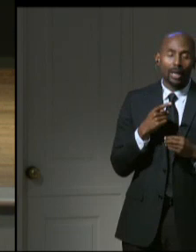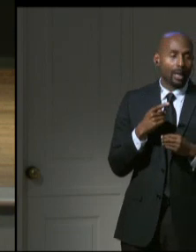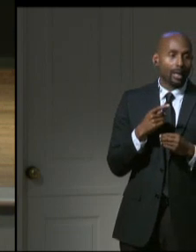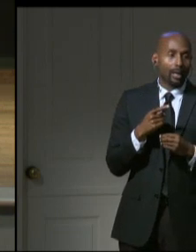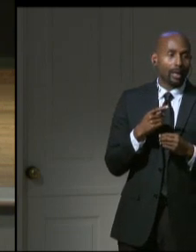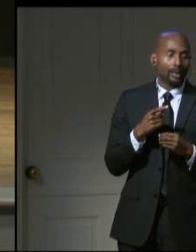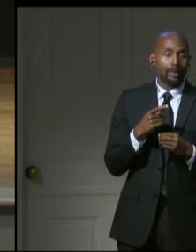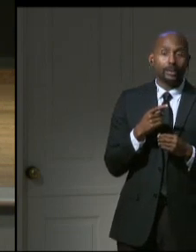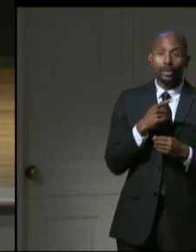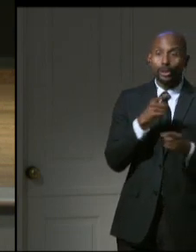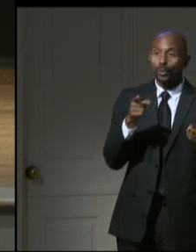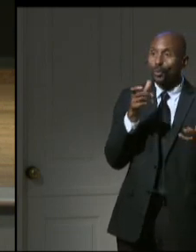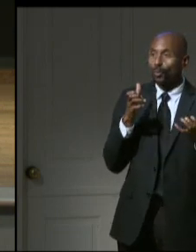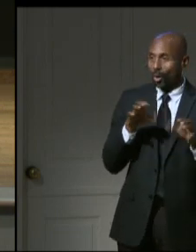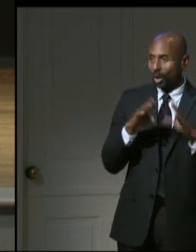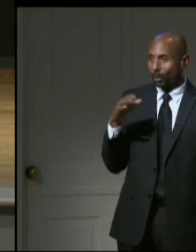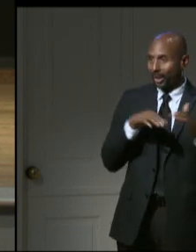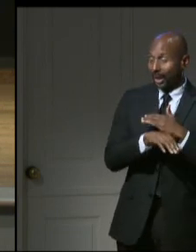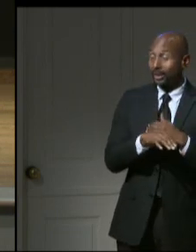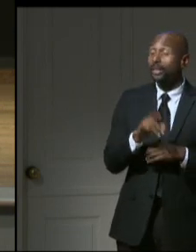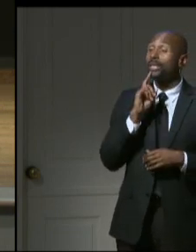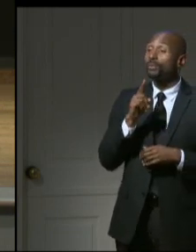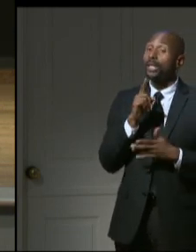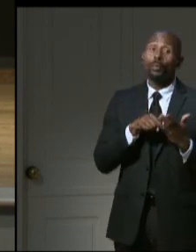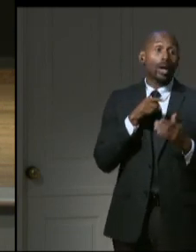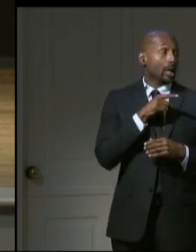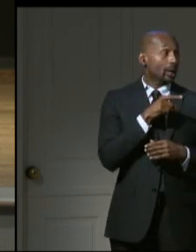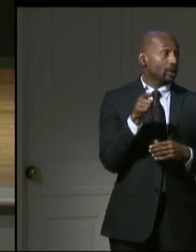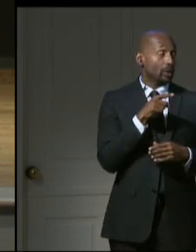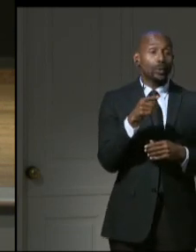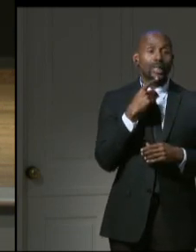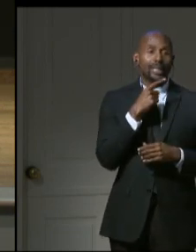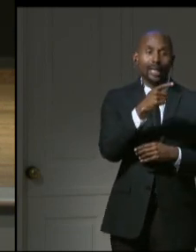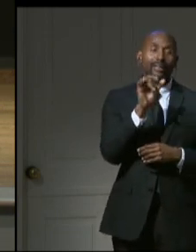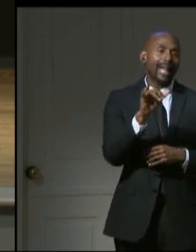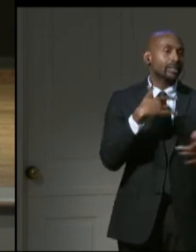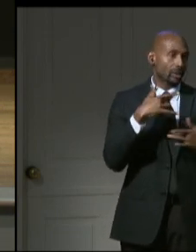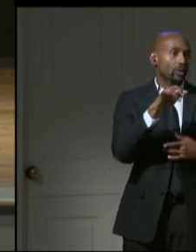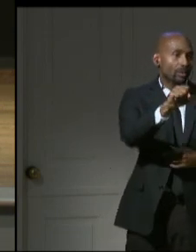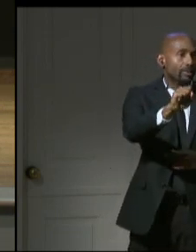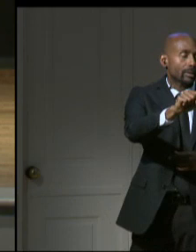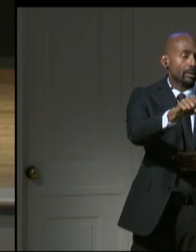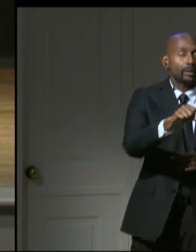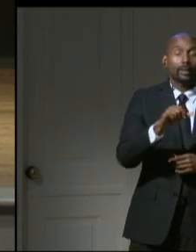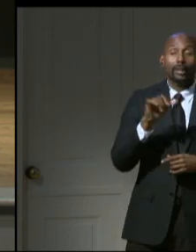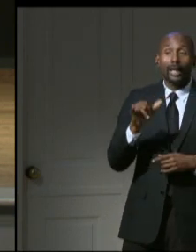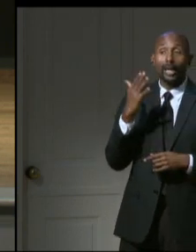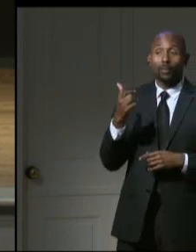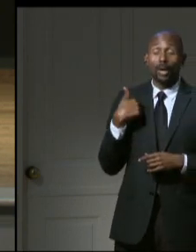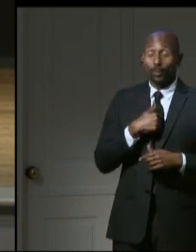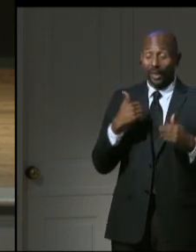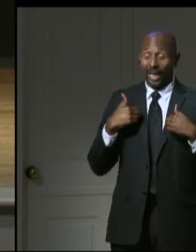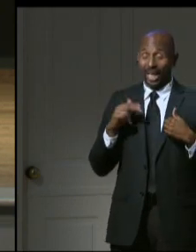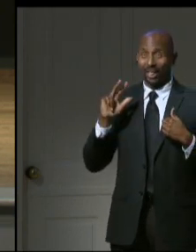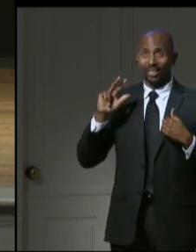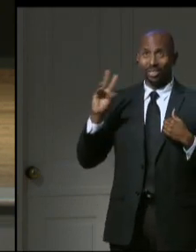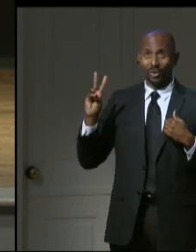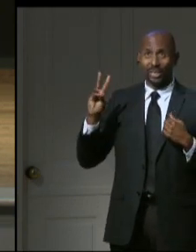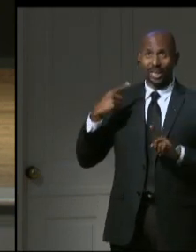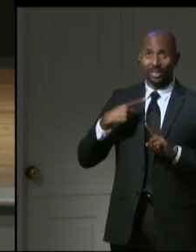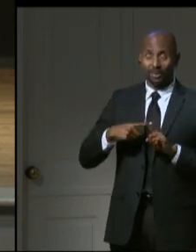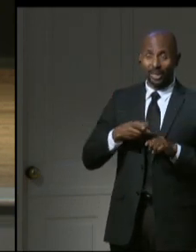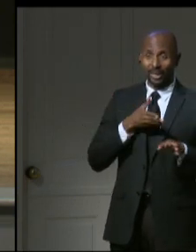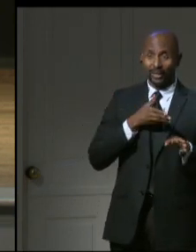guys who are wanting to do open access, it's really what you're saying is always a concern. And so that's why we had 36